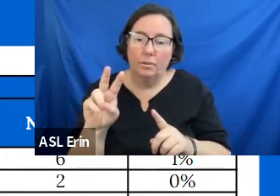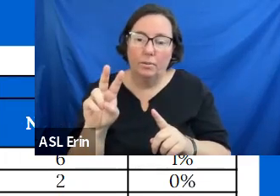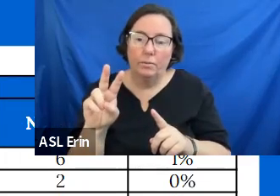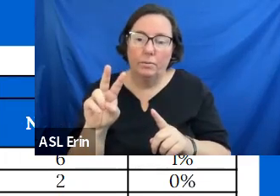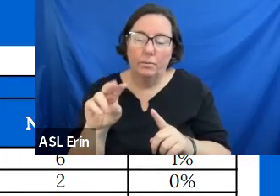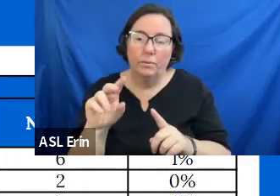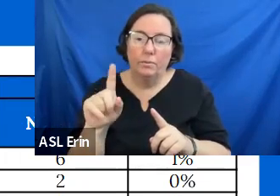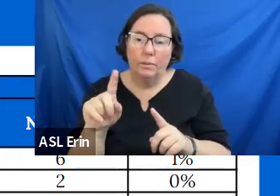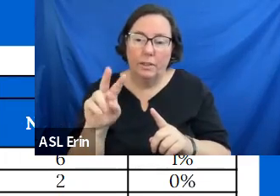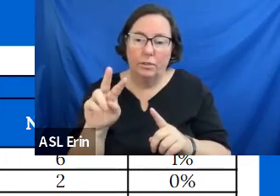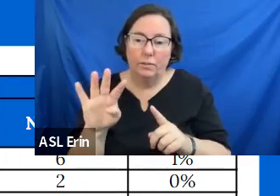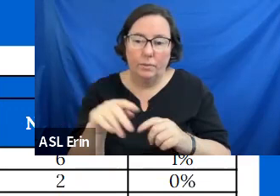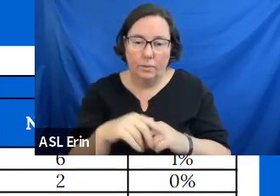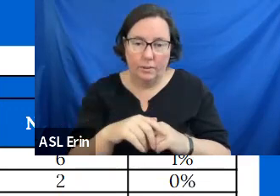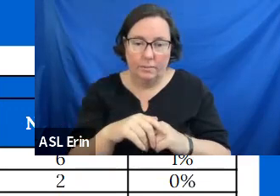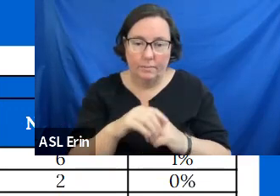02124.